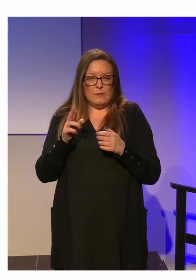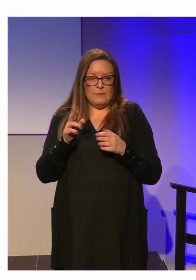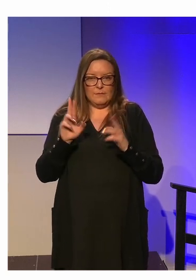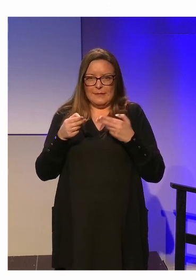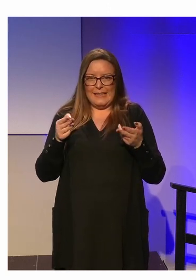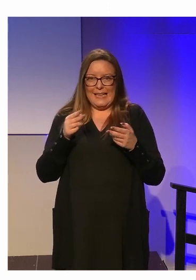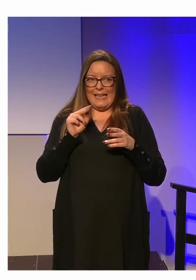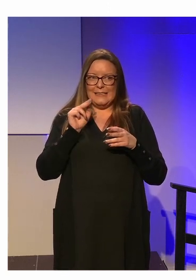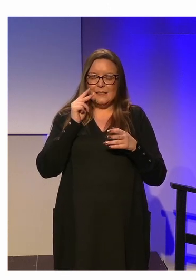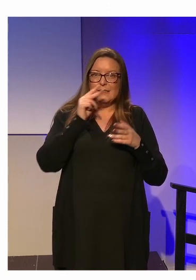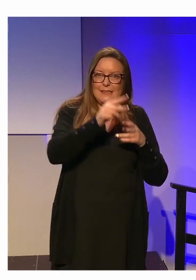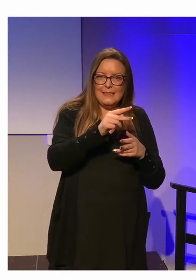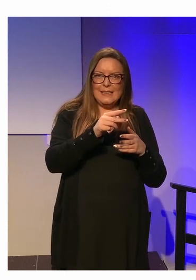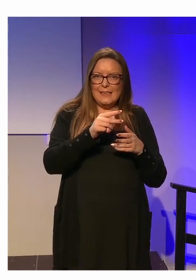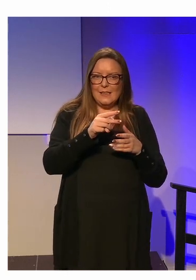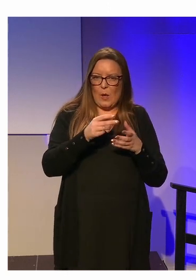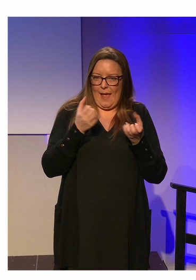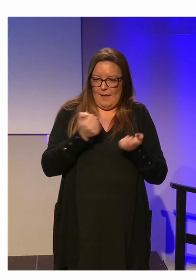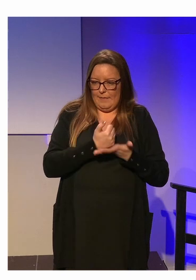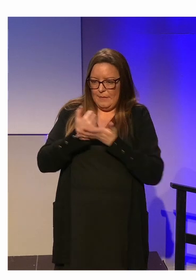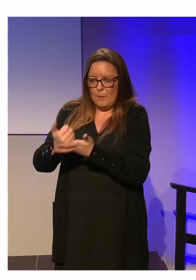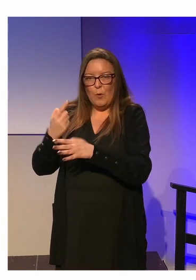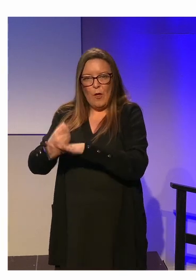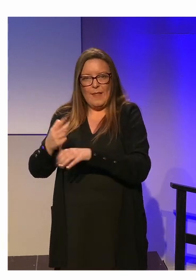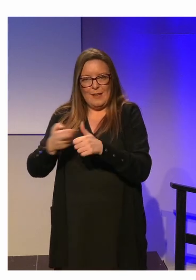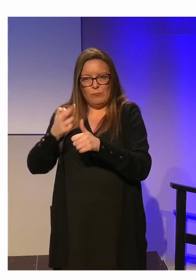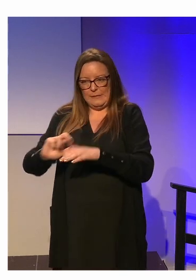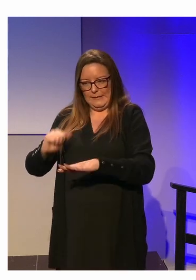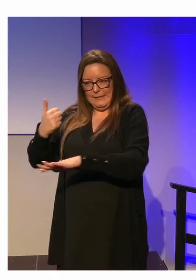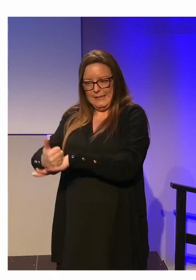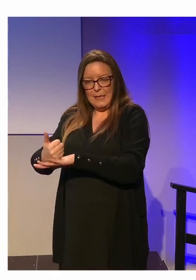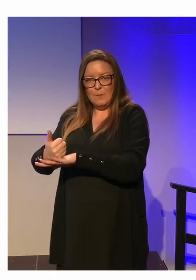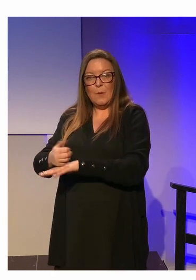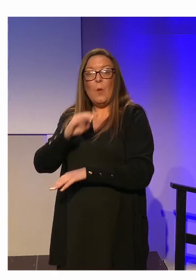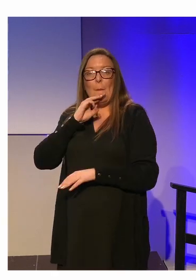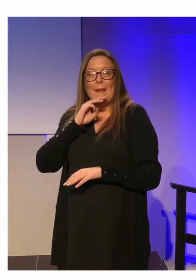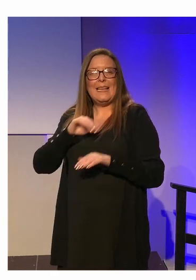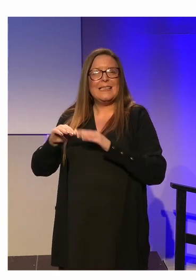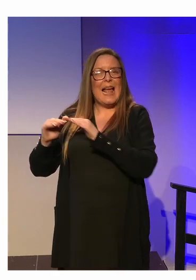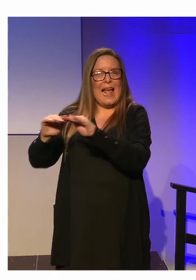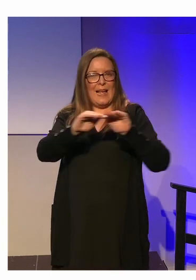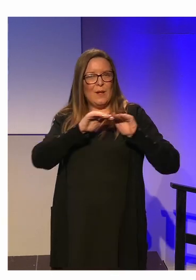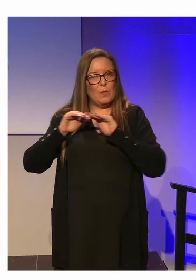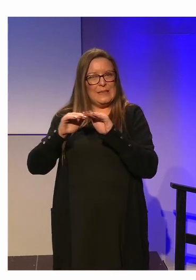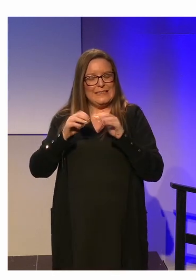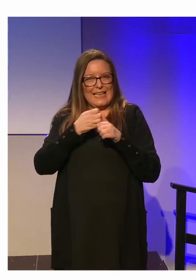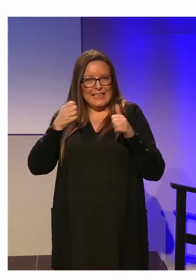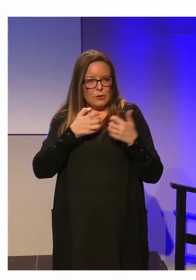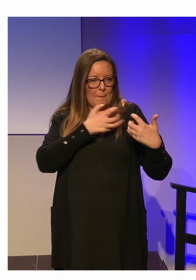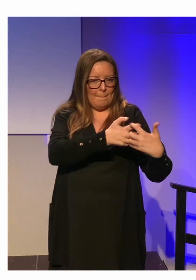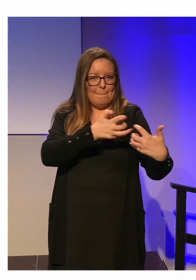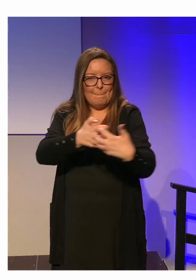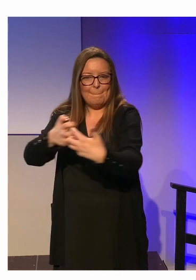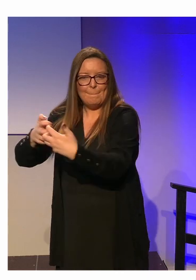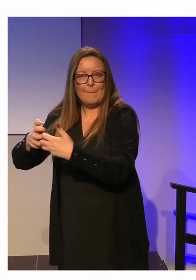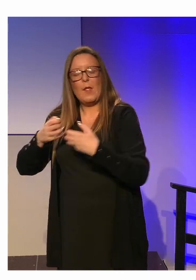don't get to see over the fence. So equity, each gets to their own needs, right? And so now everyone